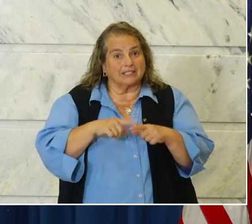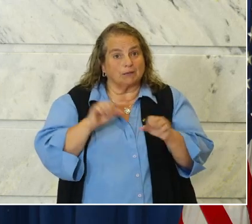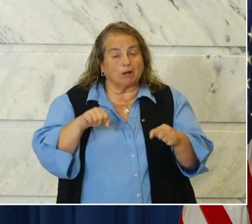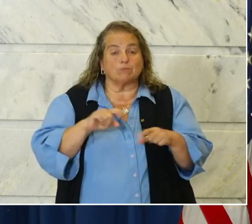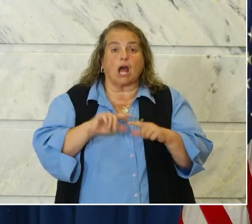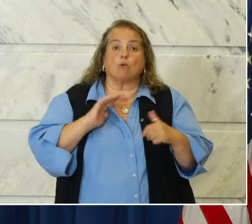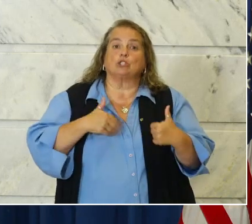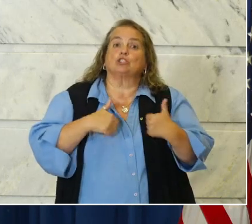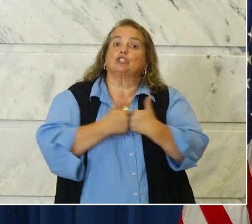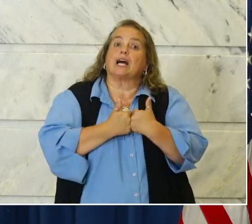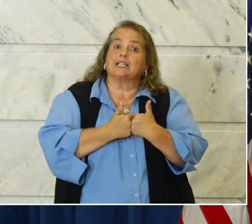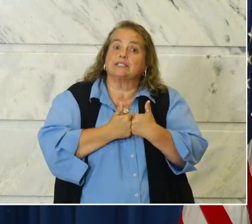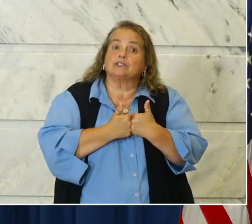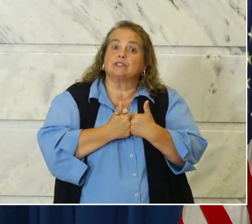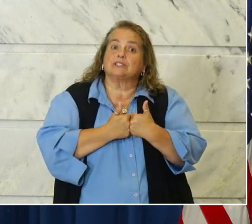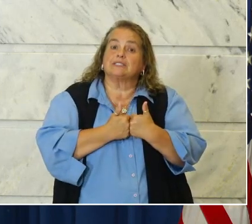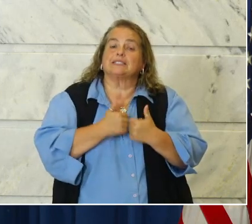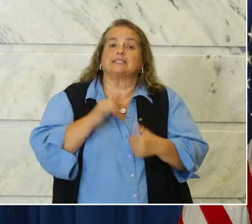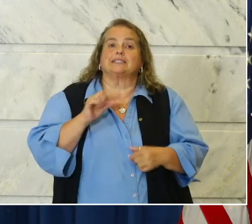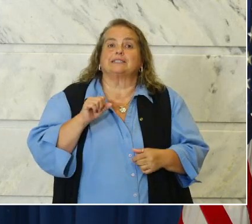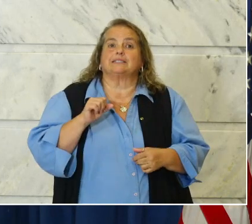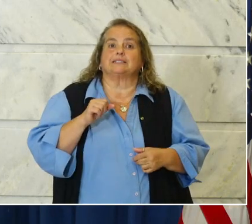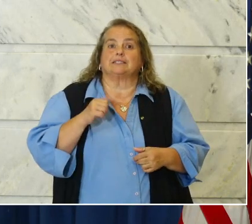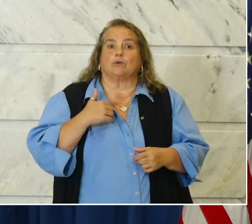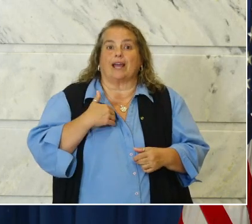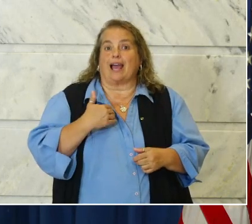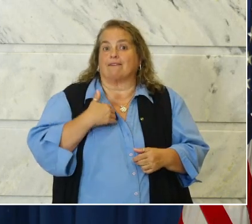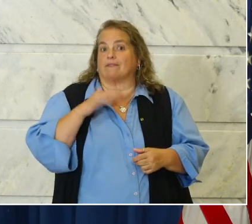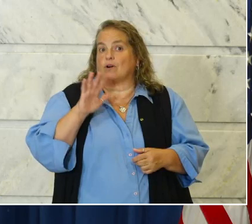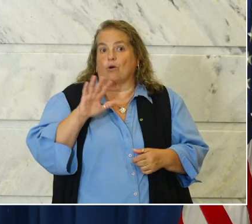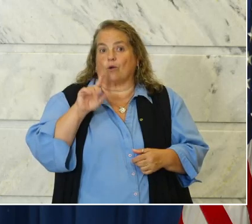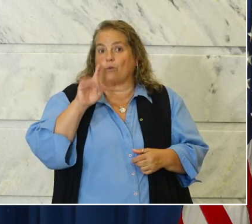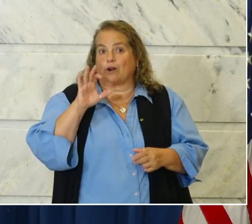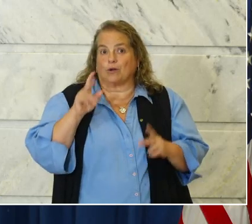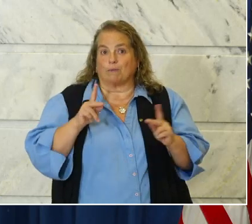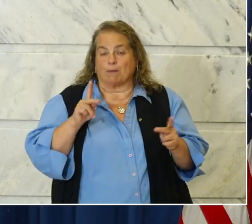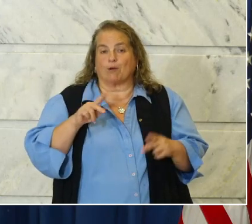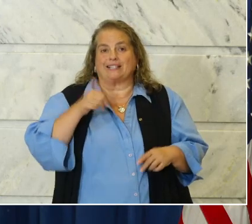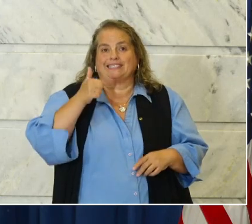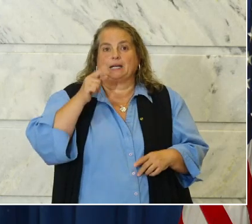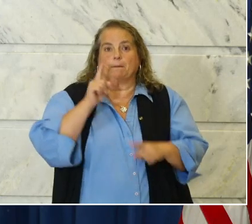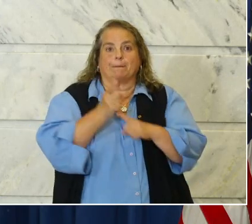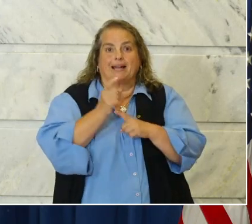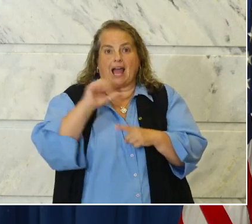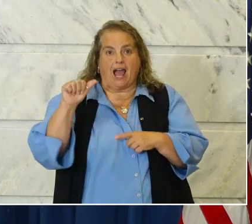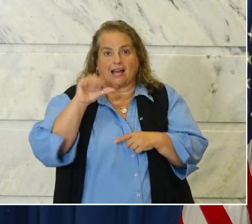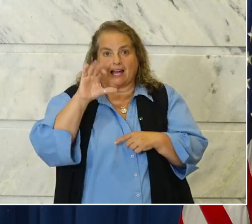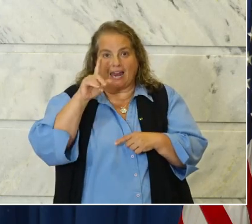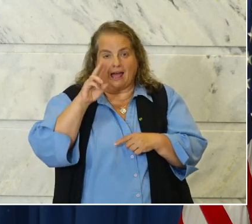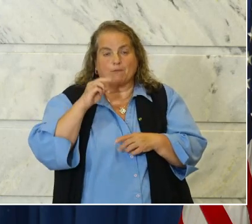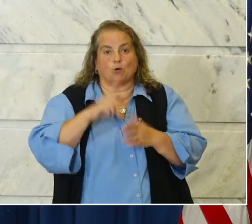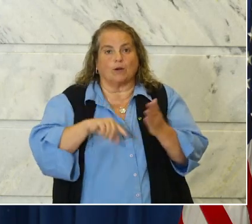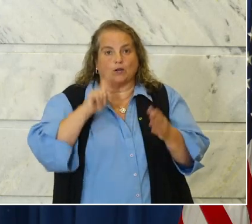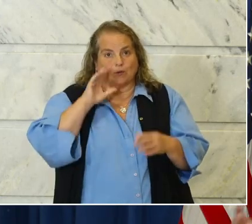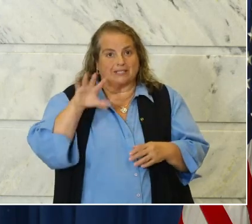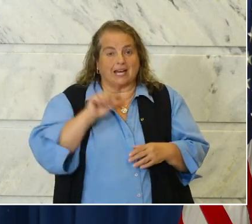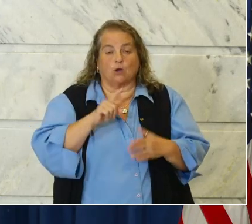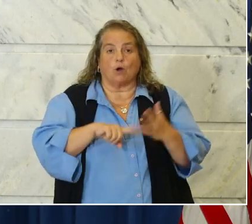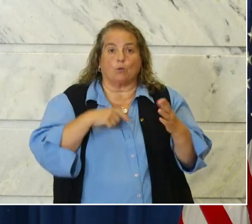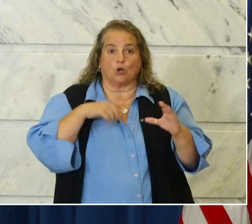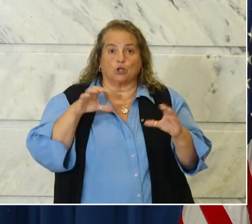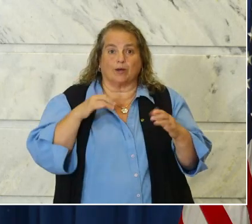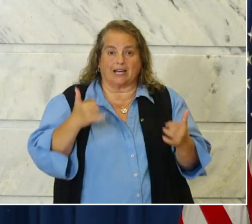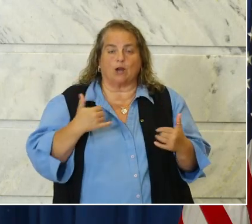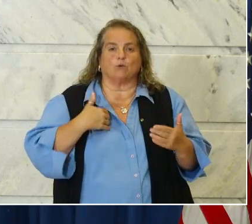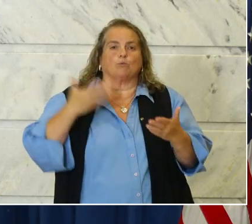challenge is having about 100 people, 10 minutes a claim, and what it'll take. So what we're doing right now is we're